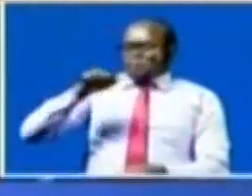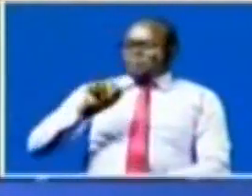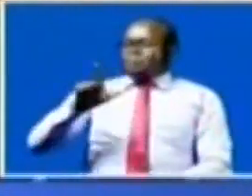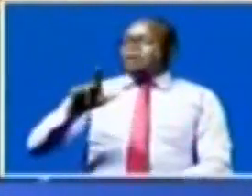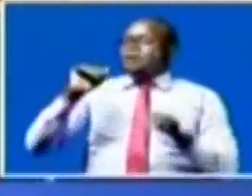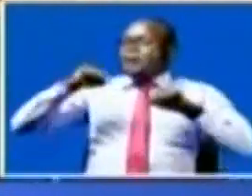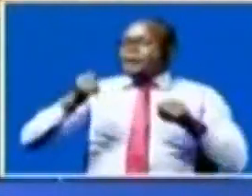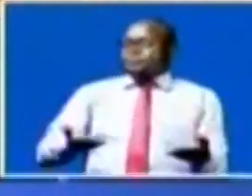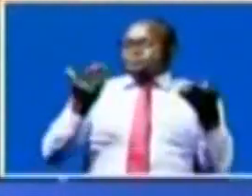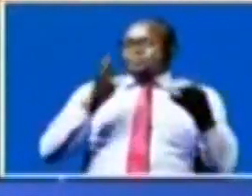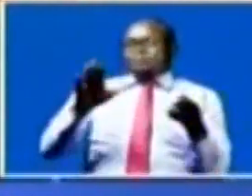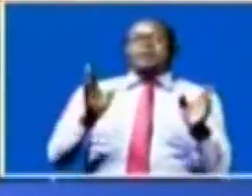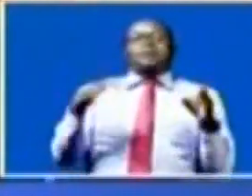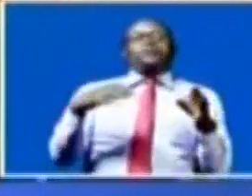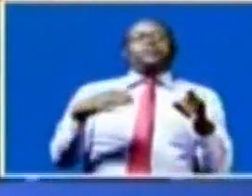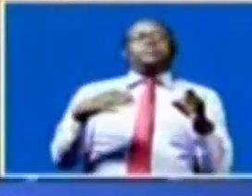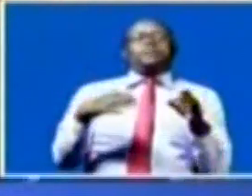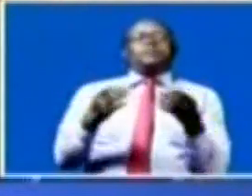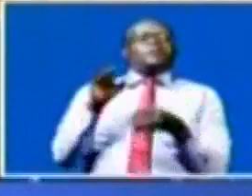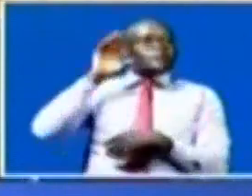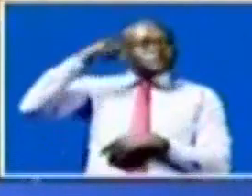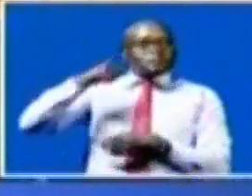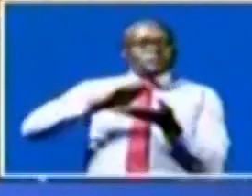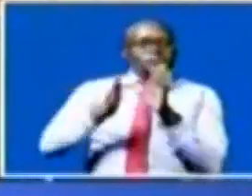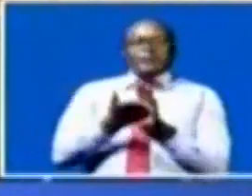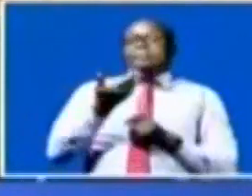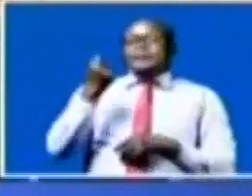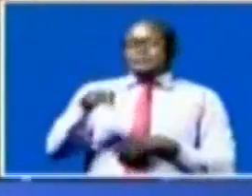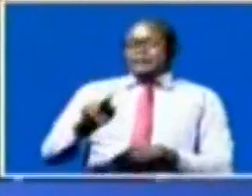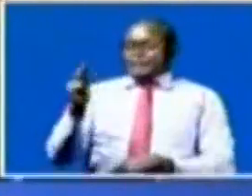able to improve his dopa breeds to one of the best breeds in the country. For example,